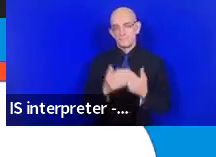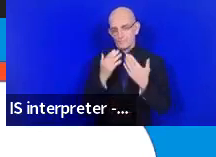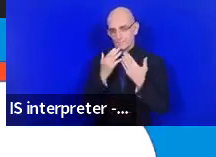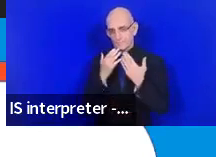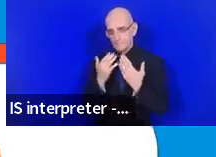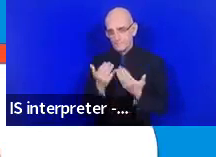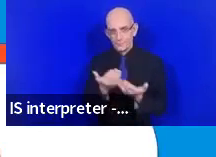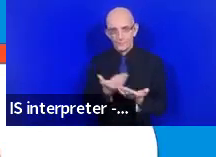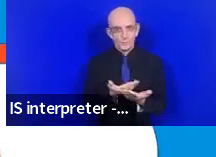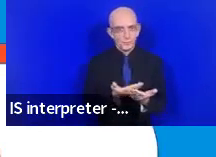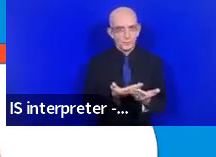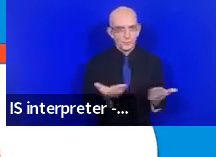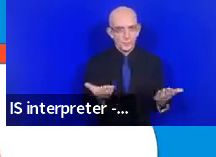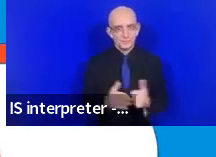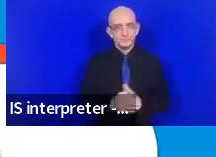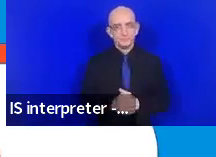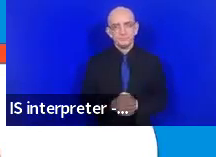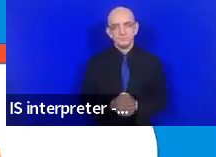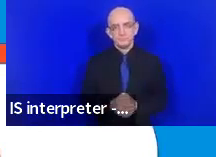Amanda.